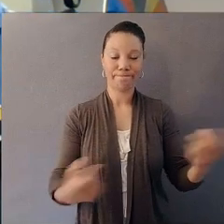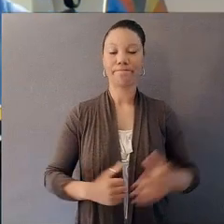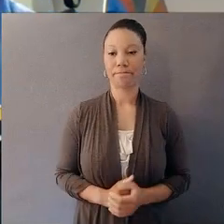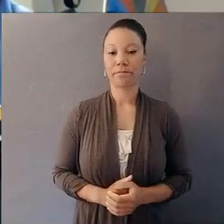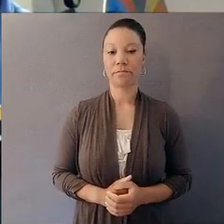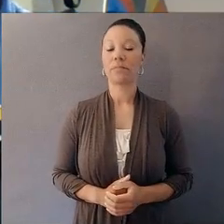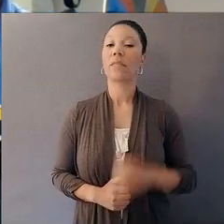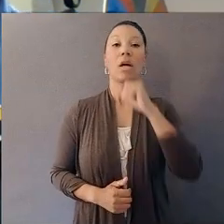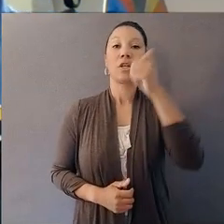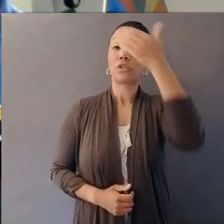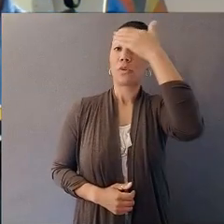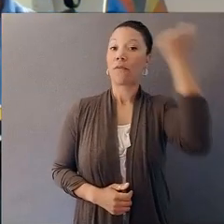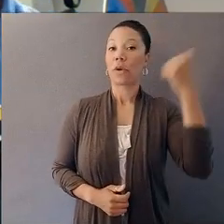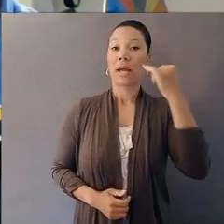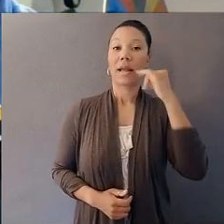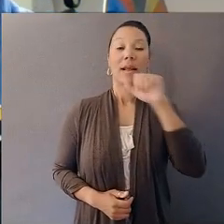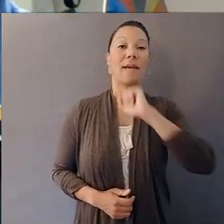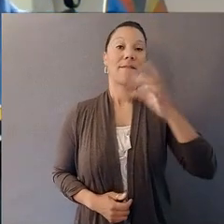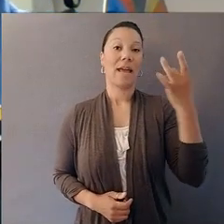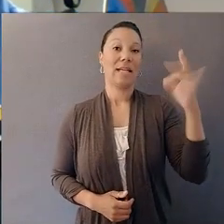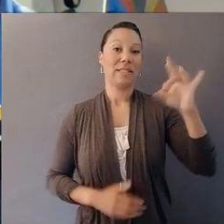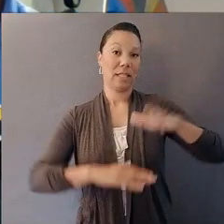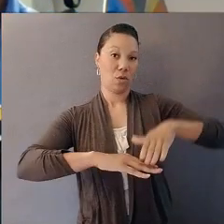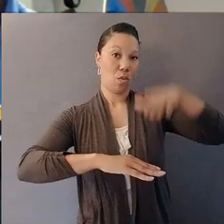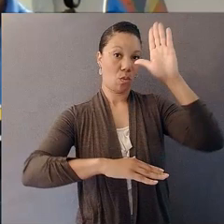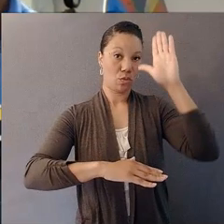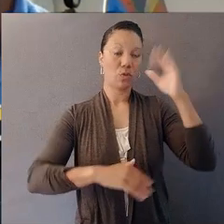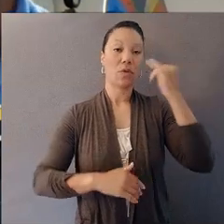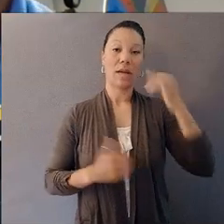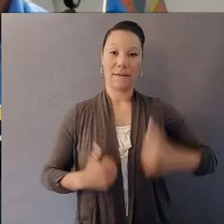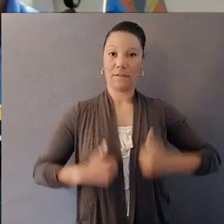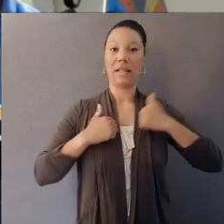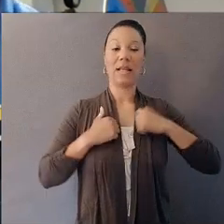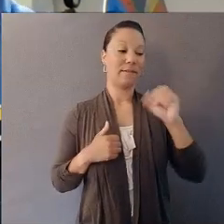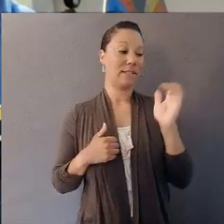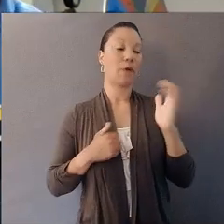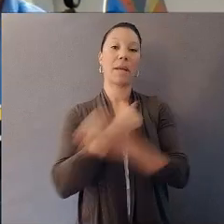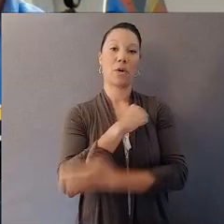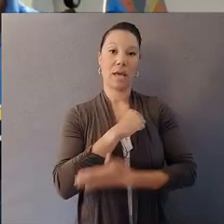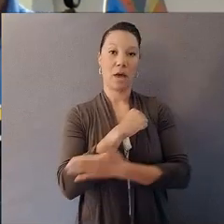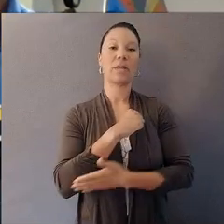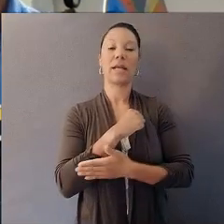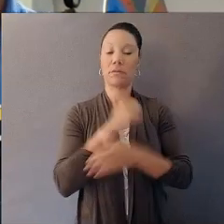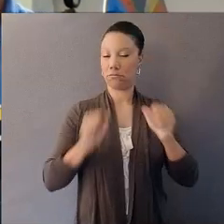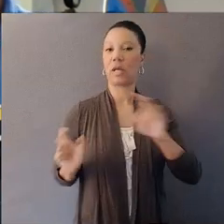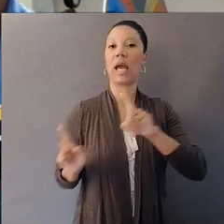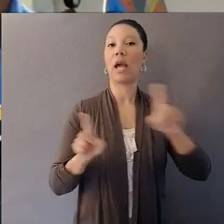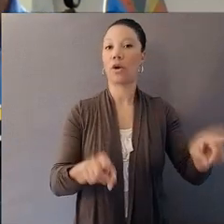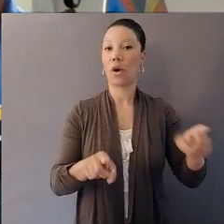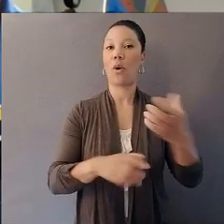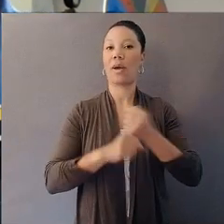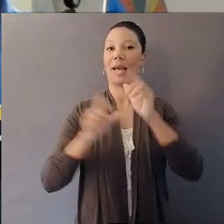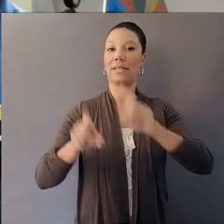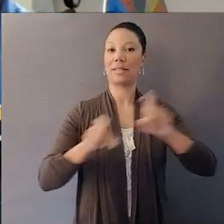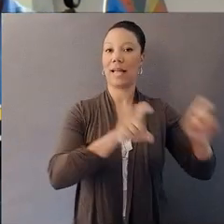that anyone 18 years or older living in Sacramento County may get tested for COVID-19 simply